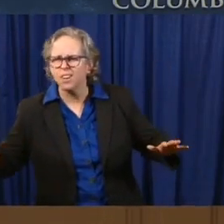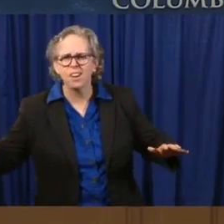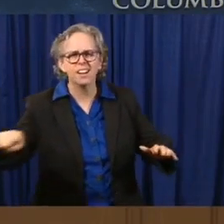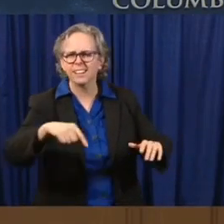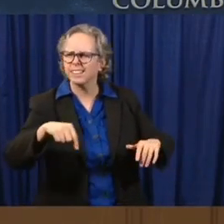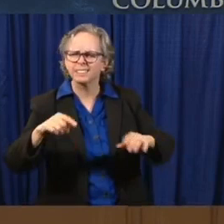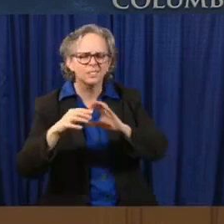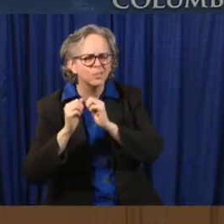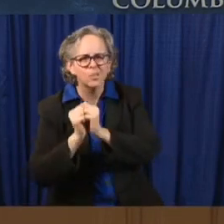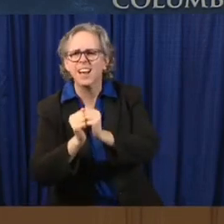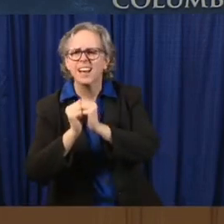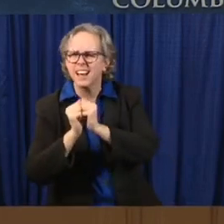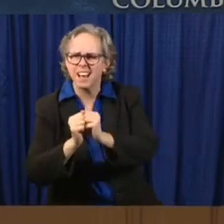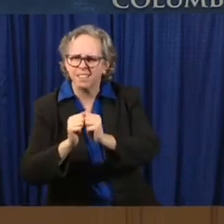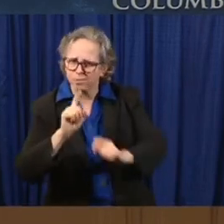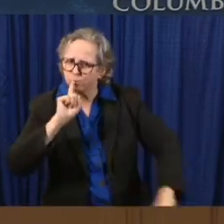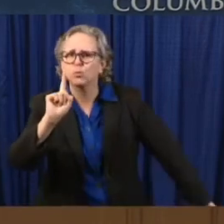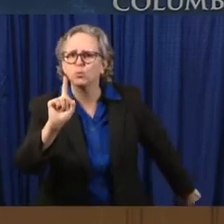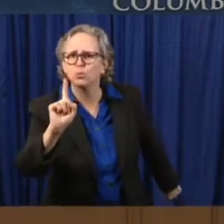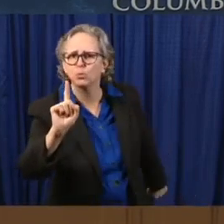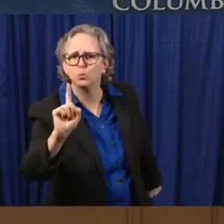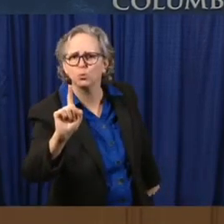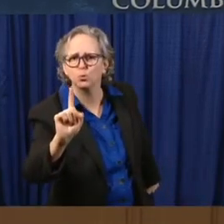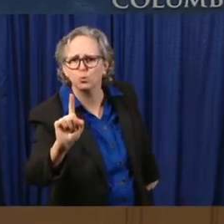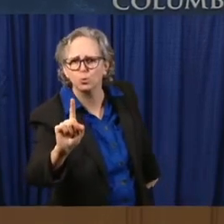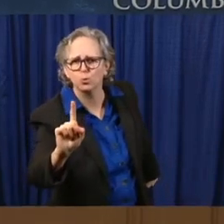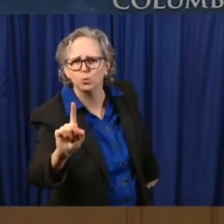We gotta rise up.